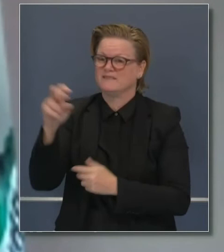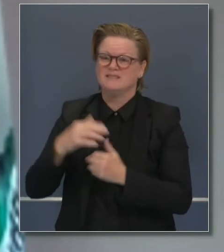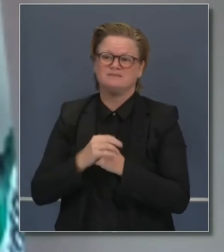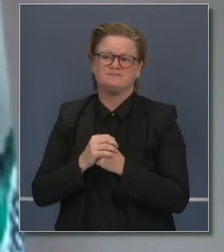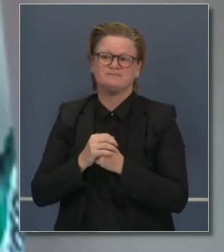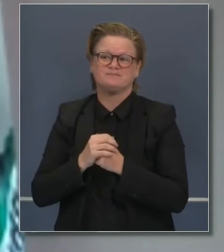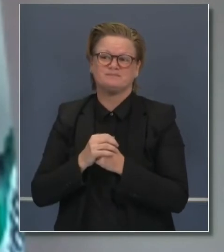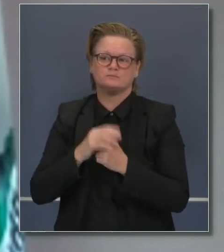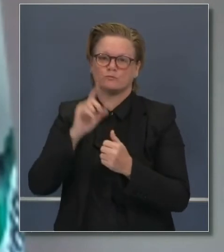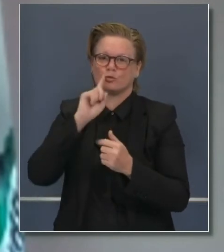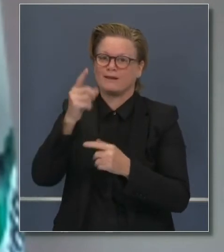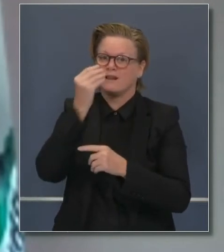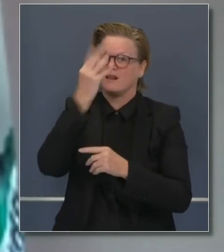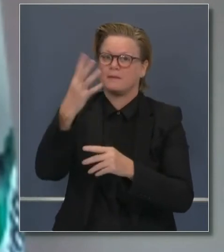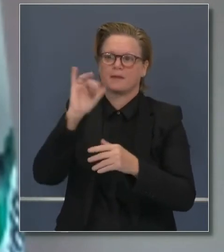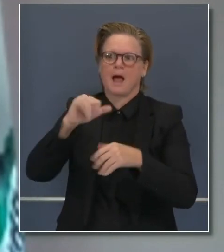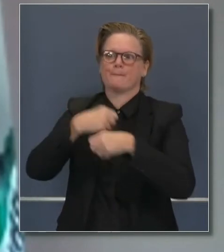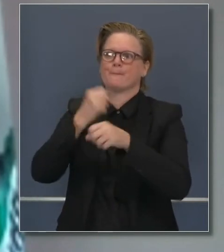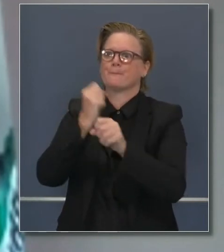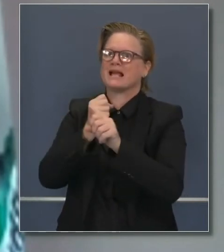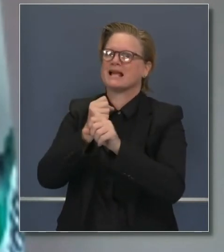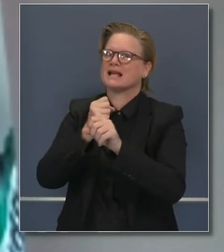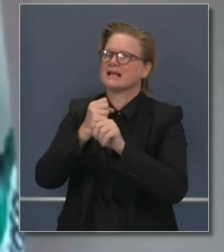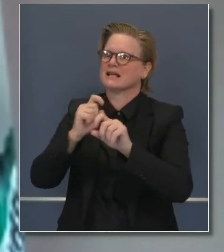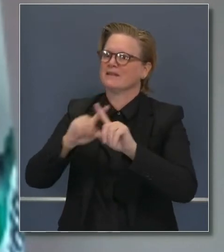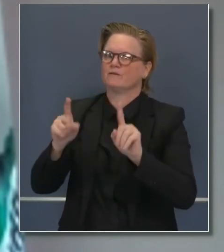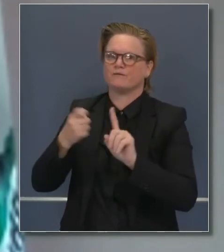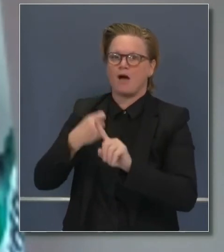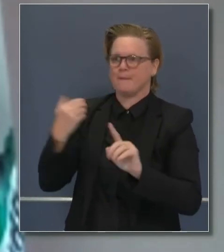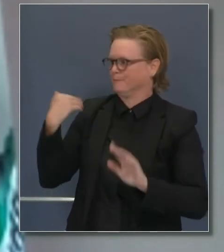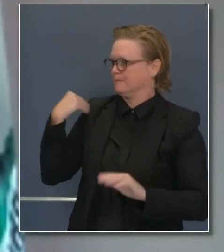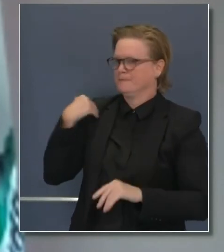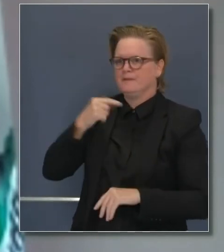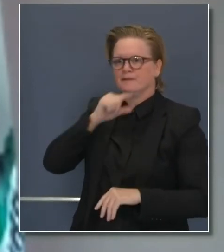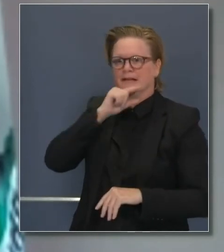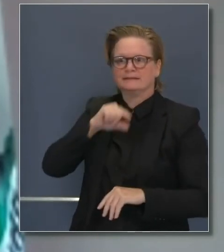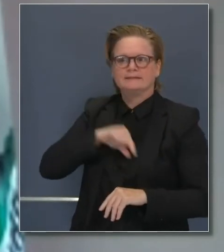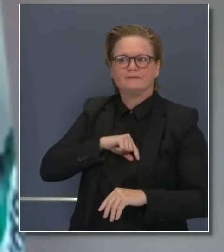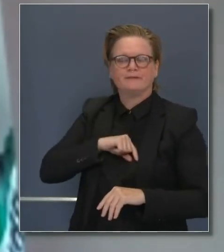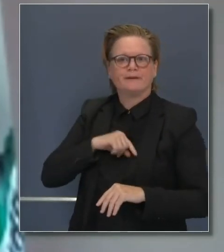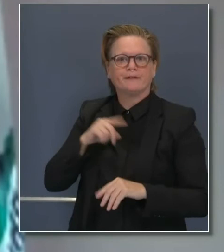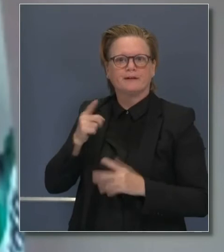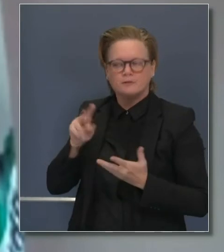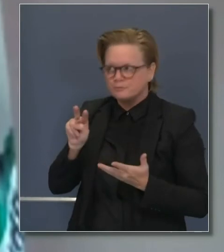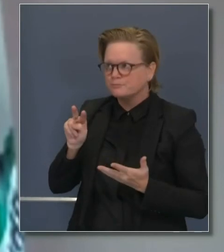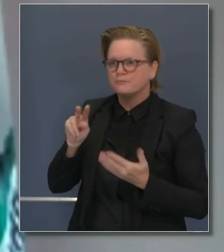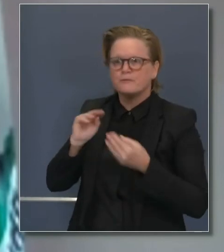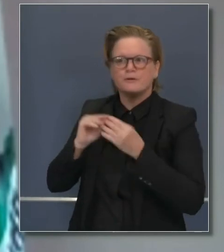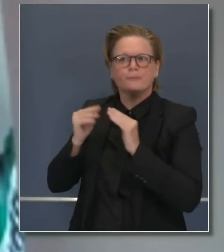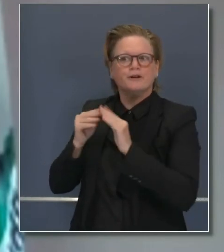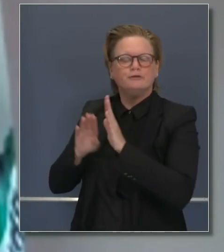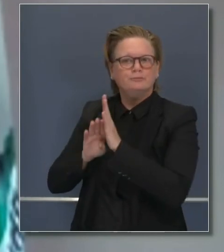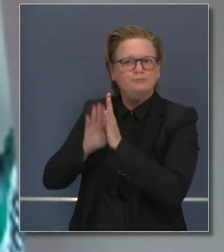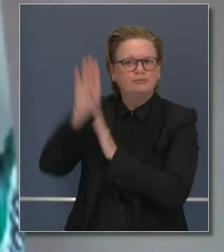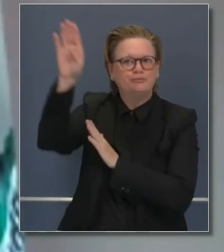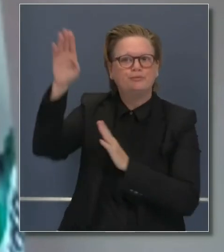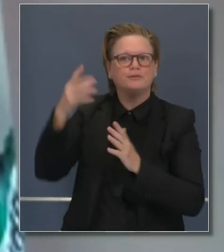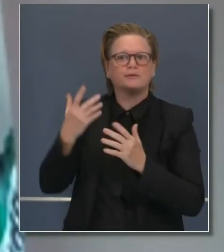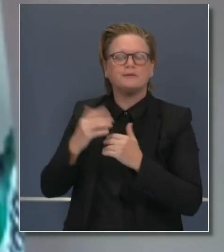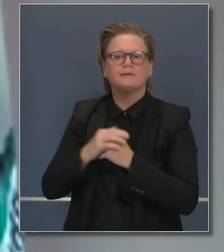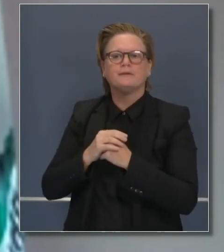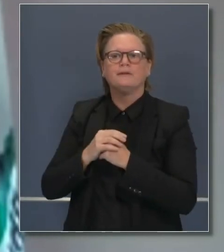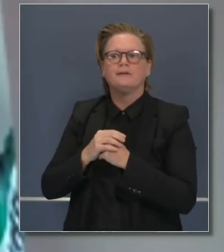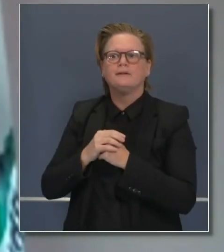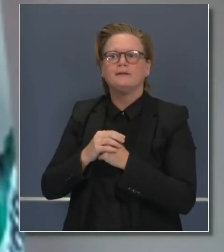see a number of cases as a result of gatherings and travel around the Thanksgiving holiday. And we